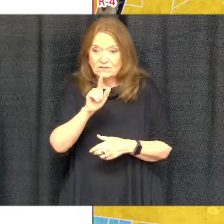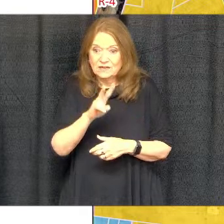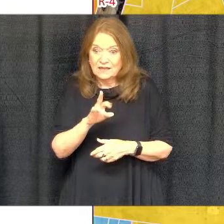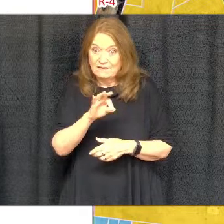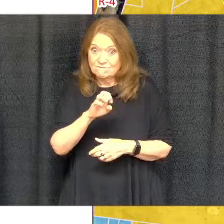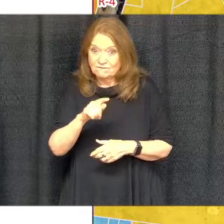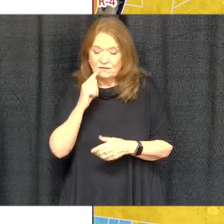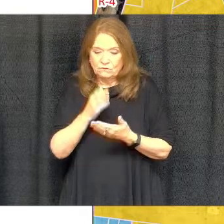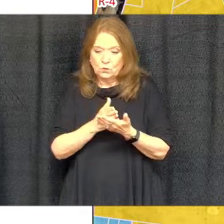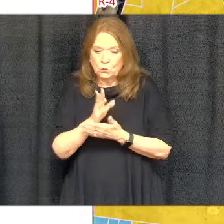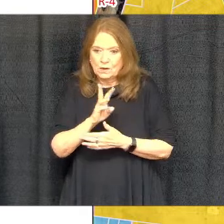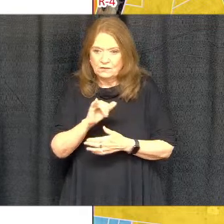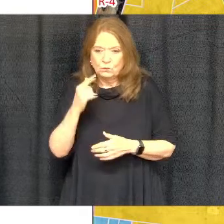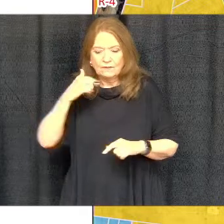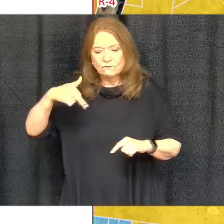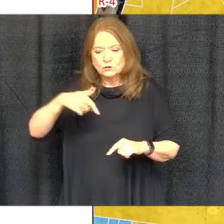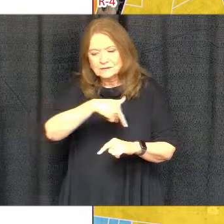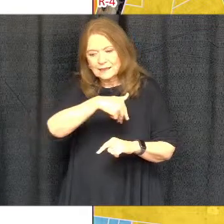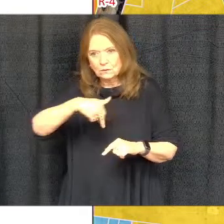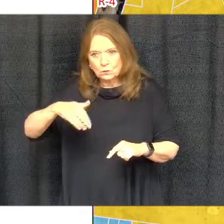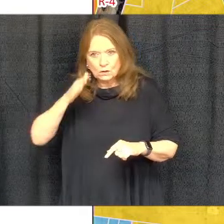widening and sidewalk on E Street.